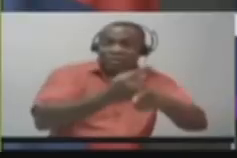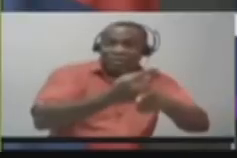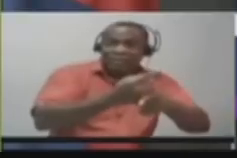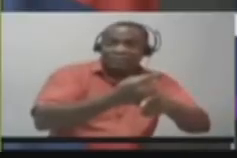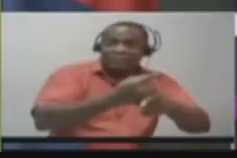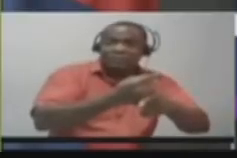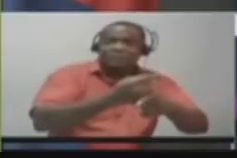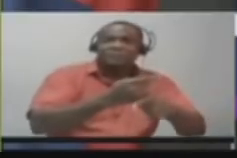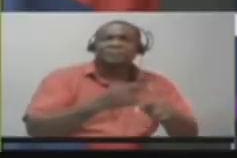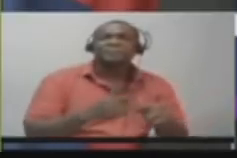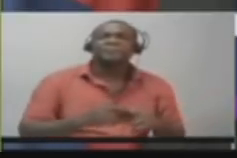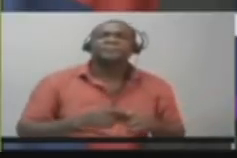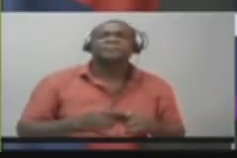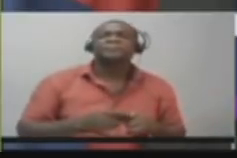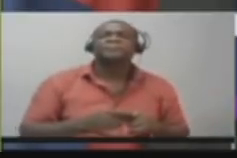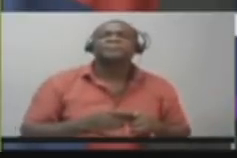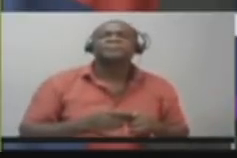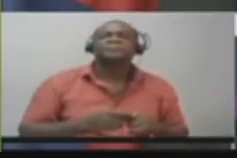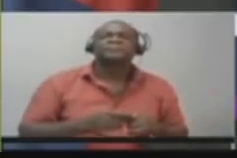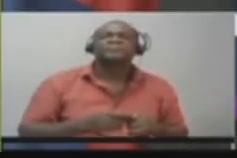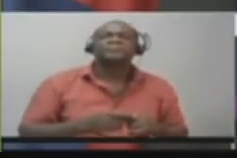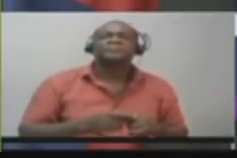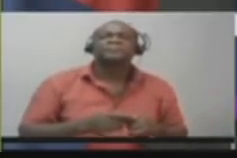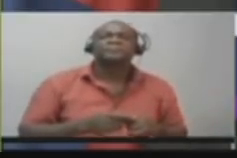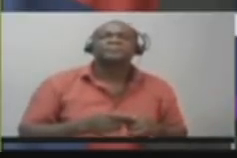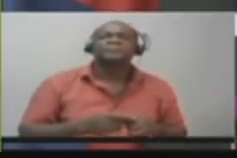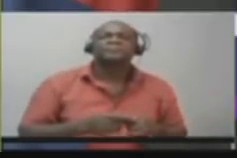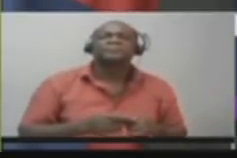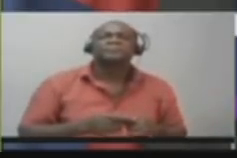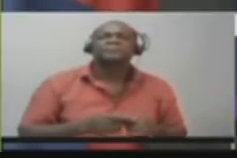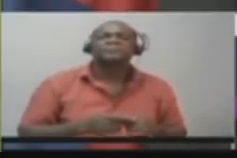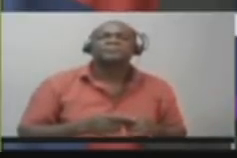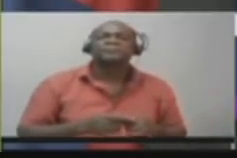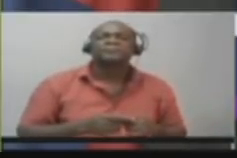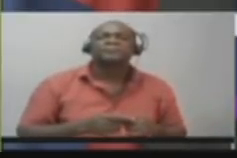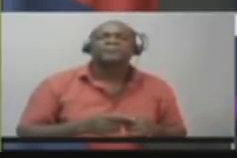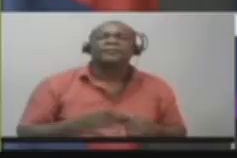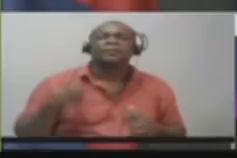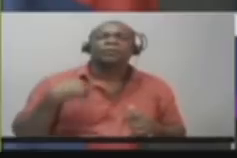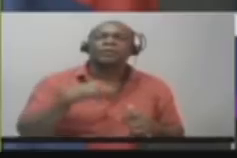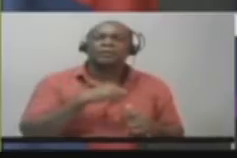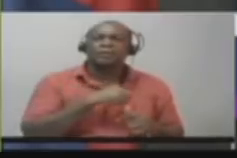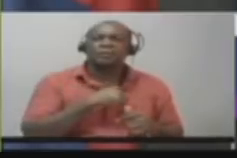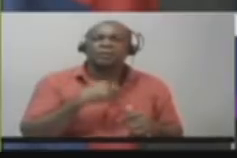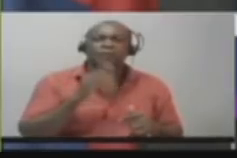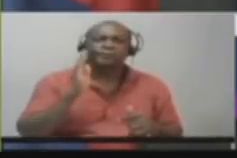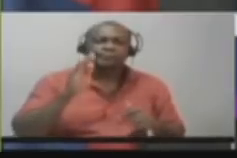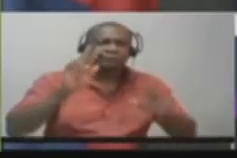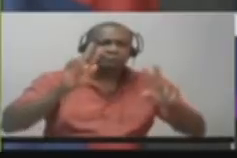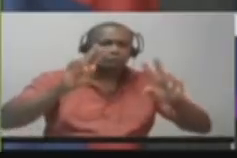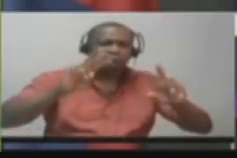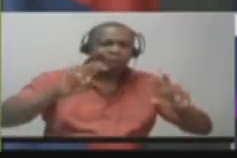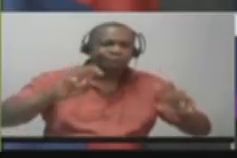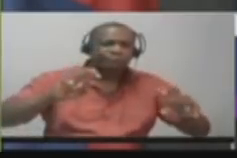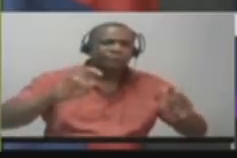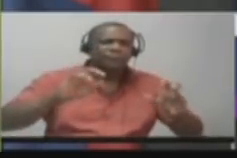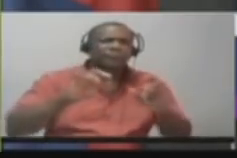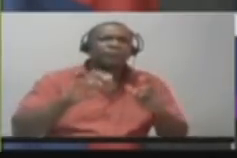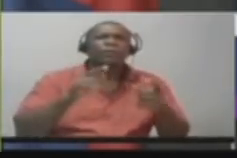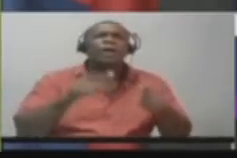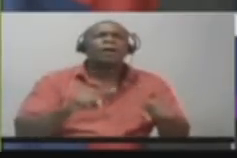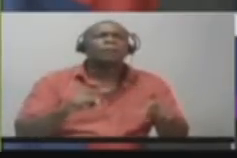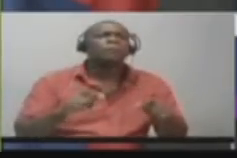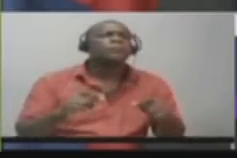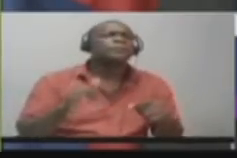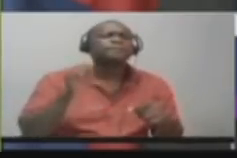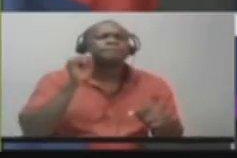We would want to watch the response to see how well we are responding before we make